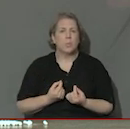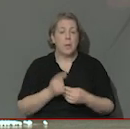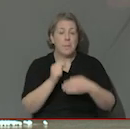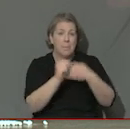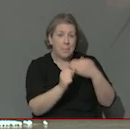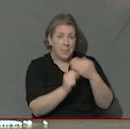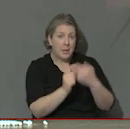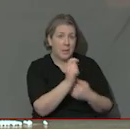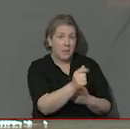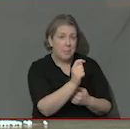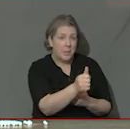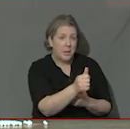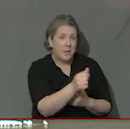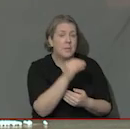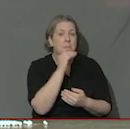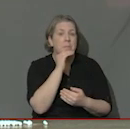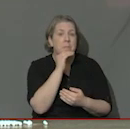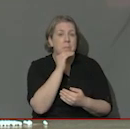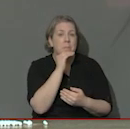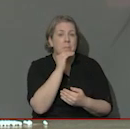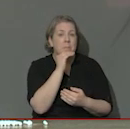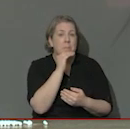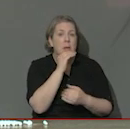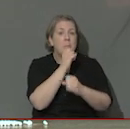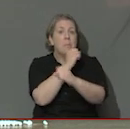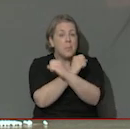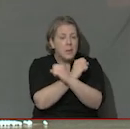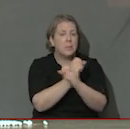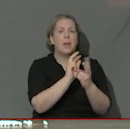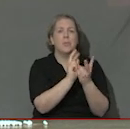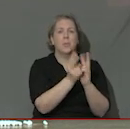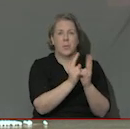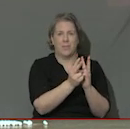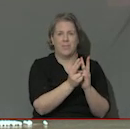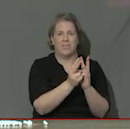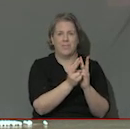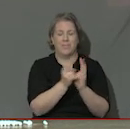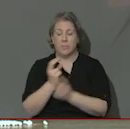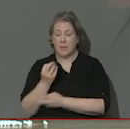payment, so we must multiply by 12. So the